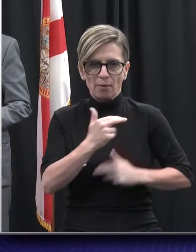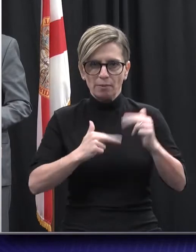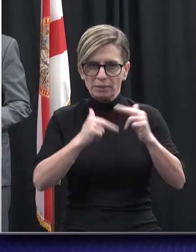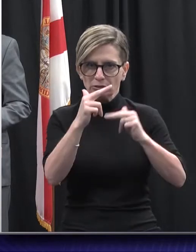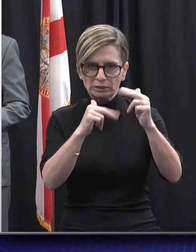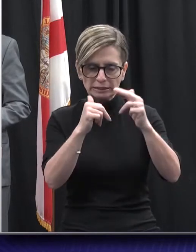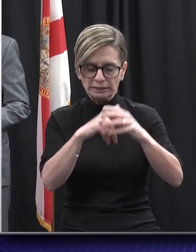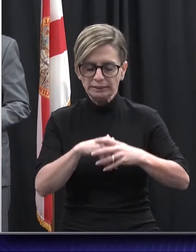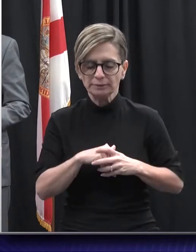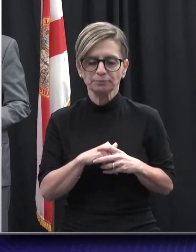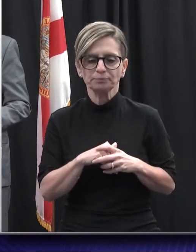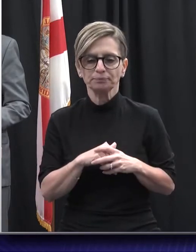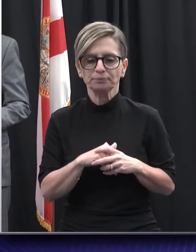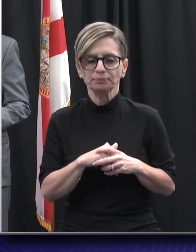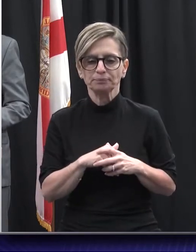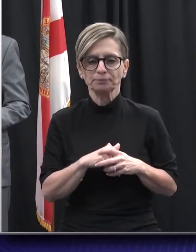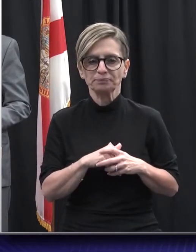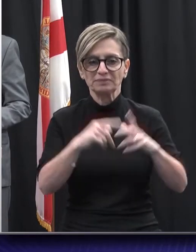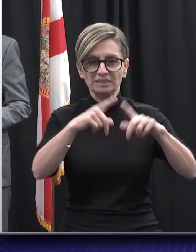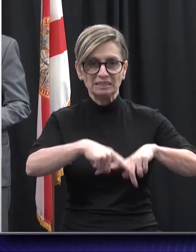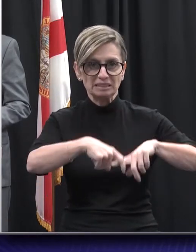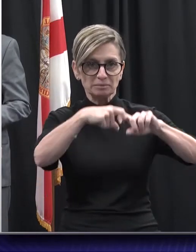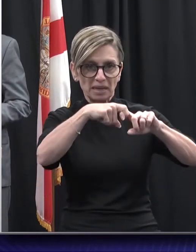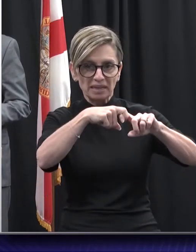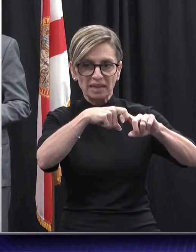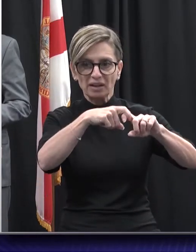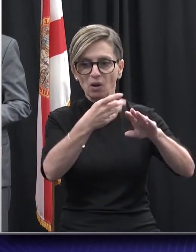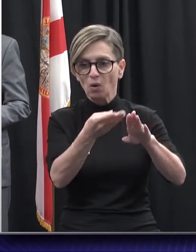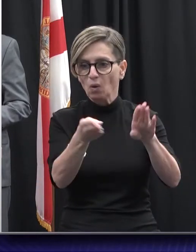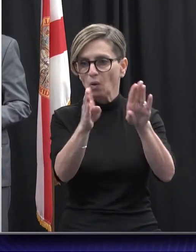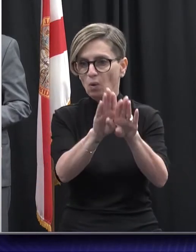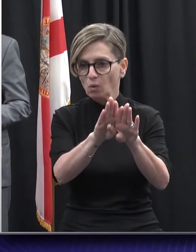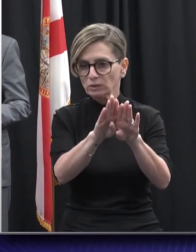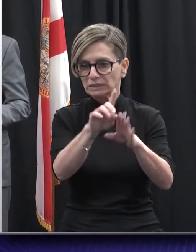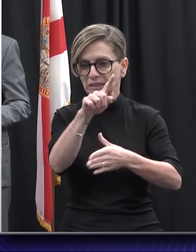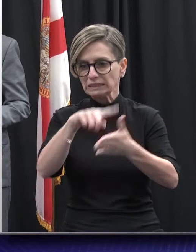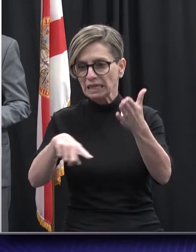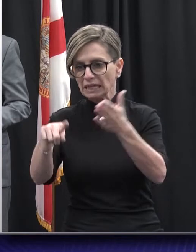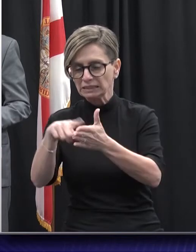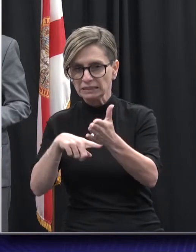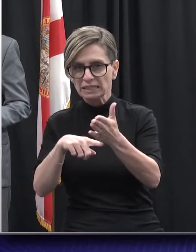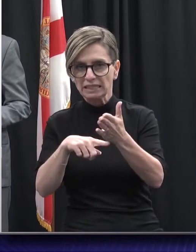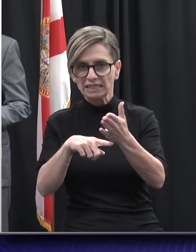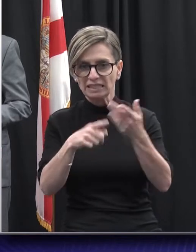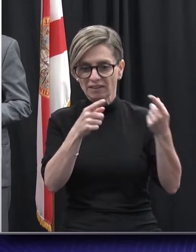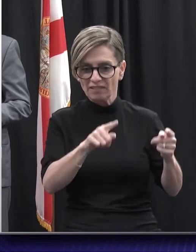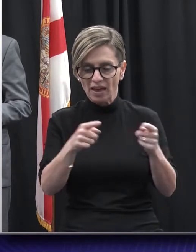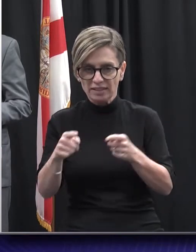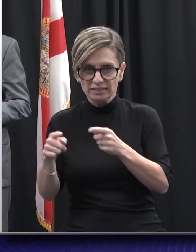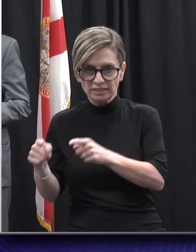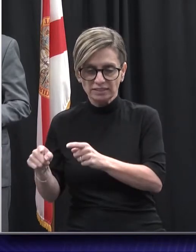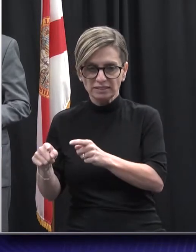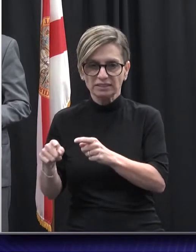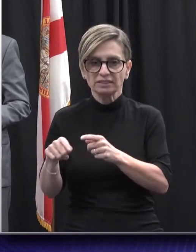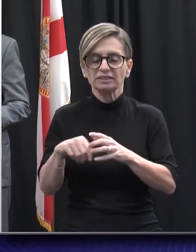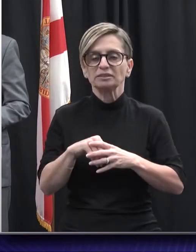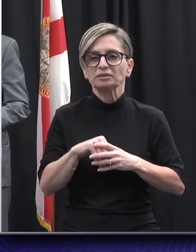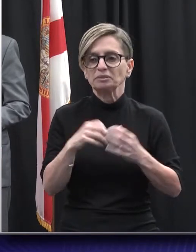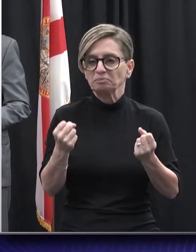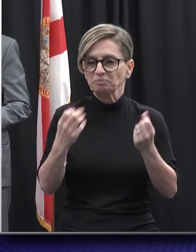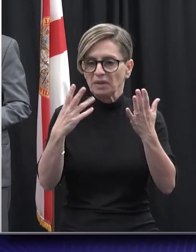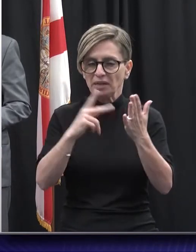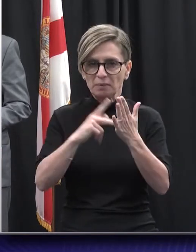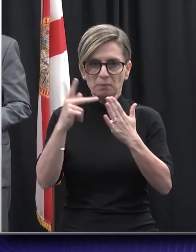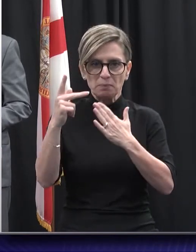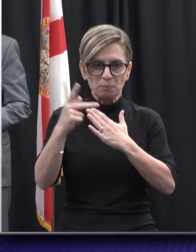suspending or closing or canceling our events, a number of our programs that we